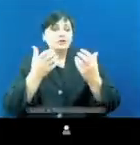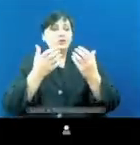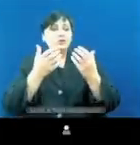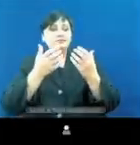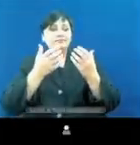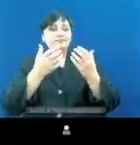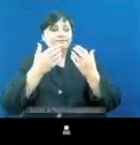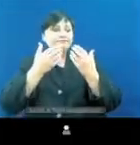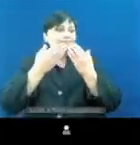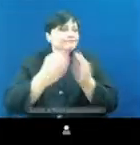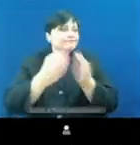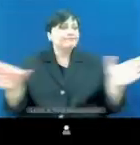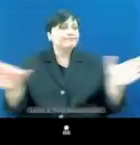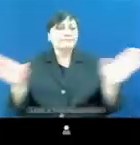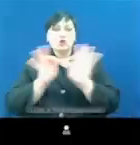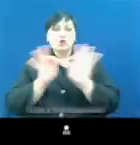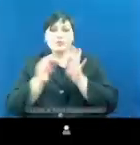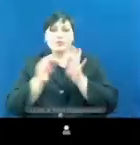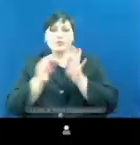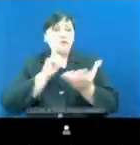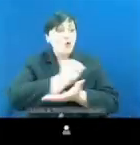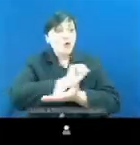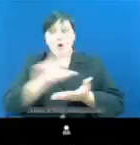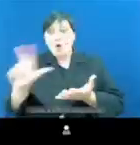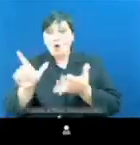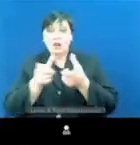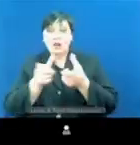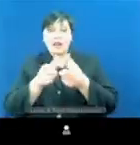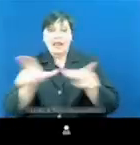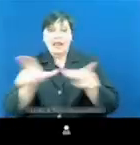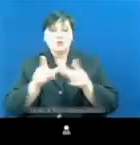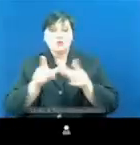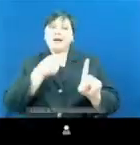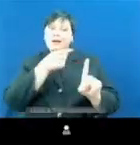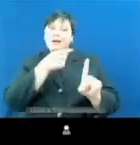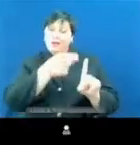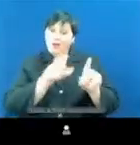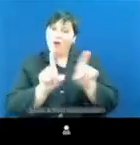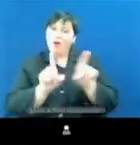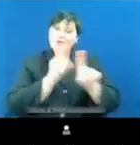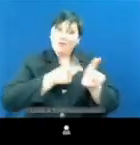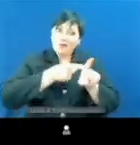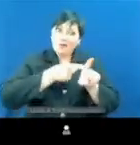languages, and in particularly in civil areas.